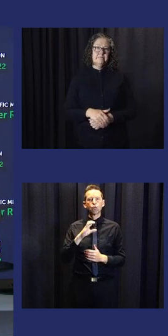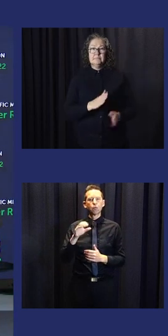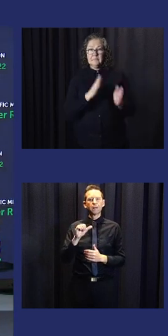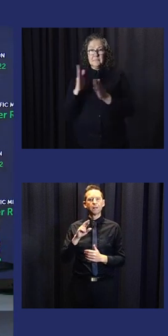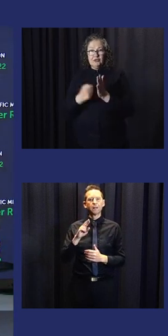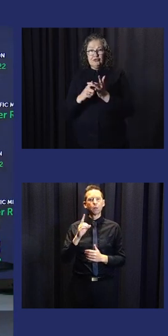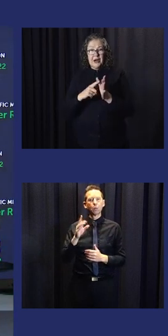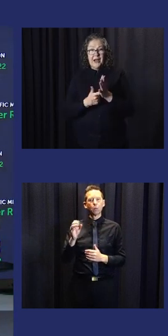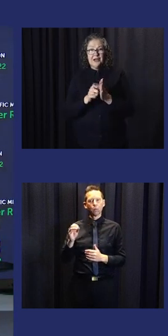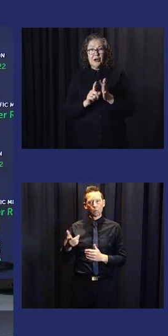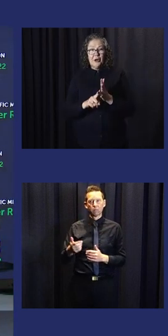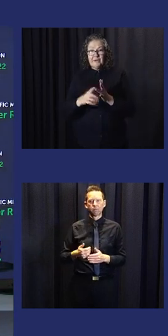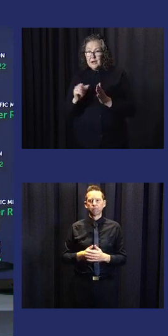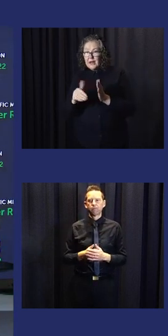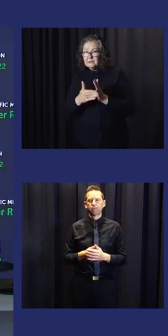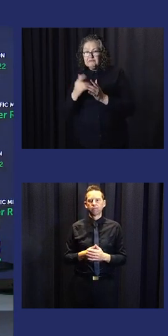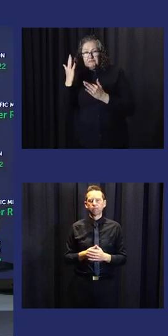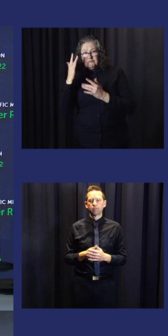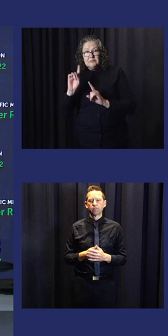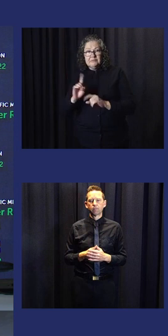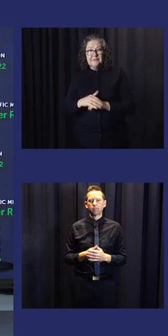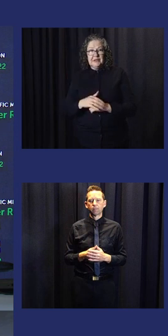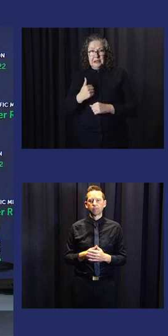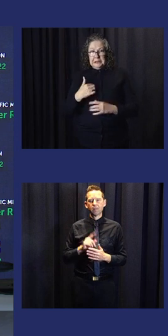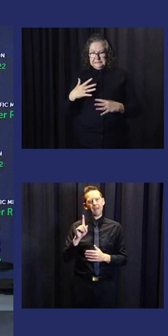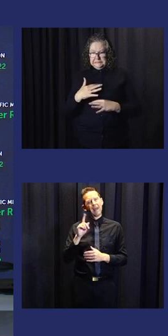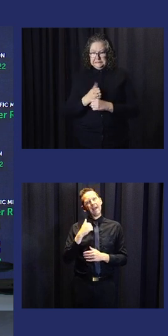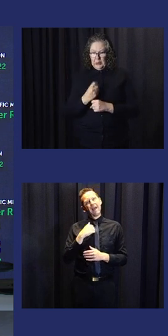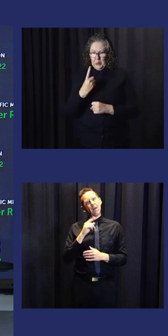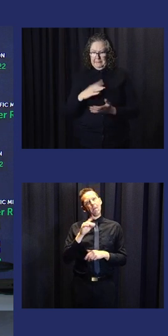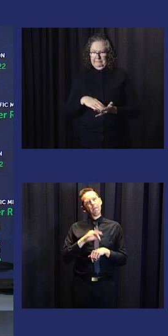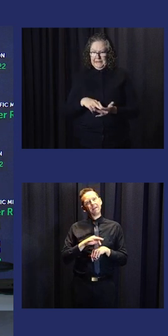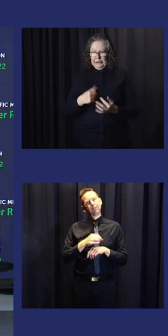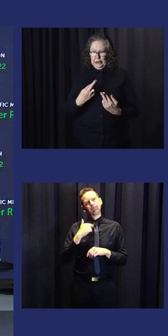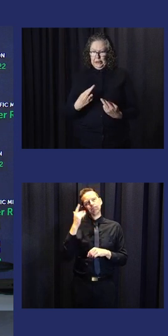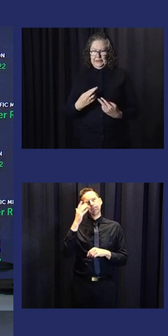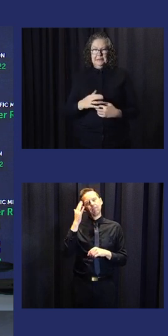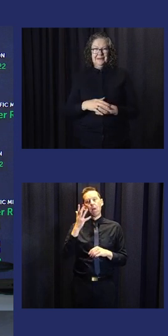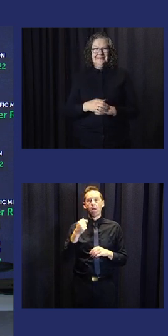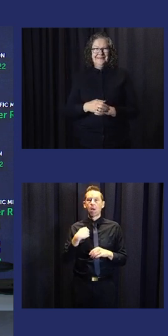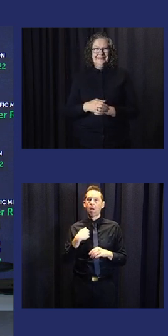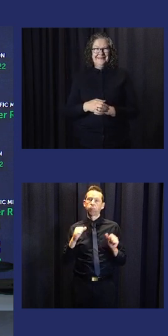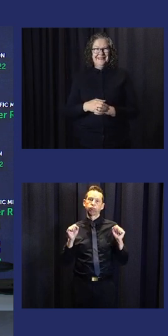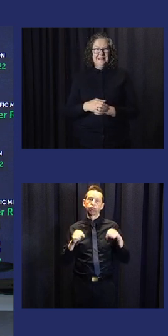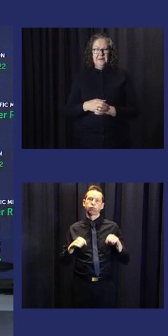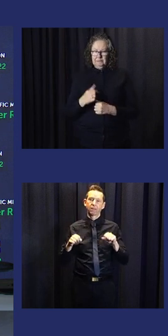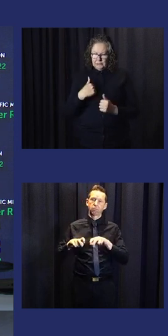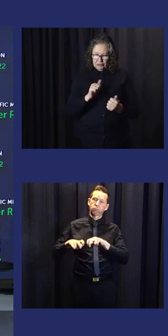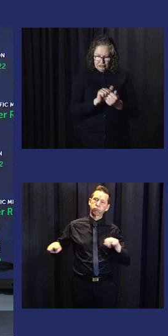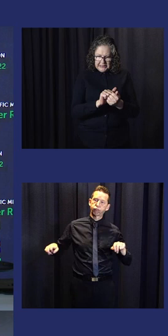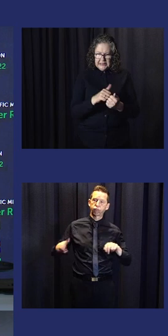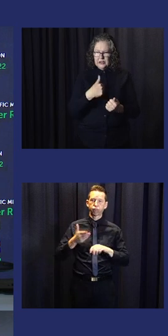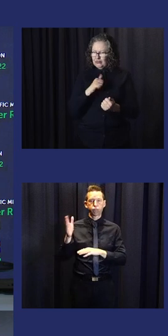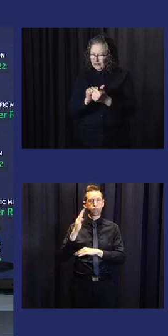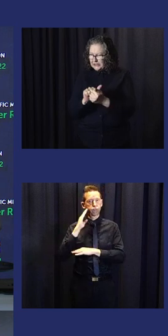Ricardo, just your final thoughts? Yes, in less than a minute, I hope. Yes, but in addition to agreeing with all the fellow